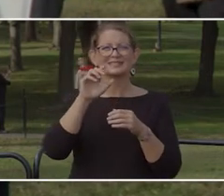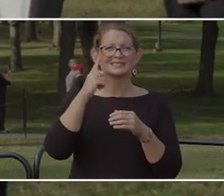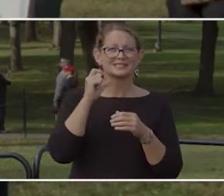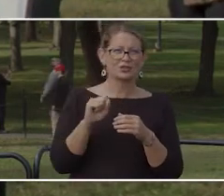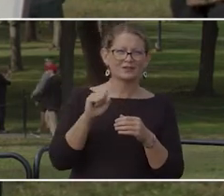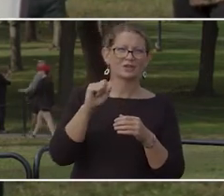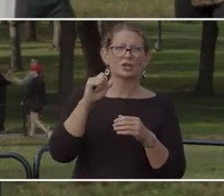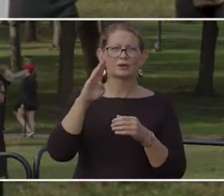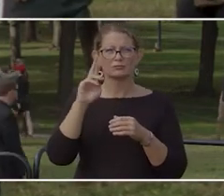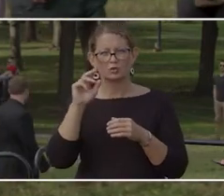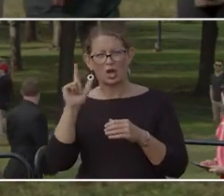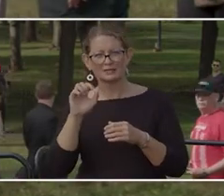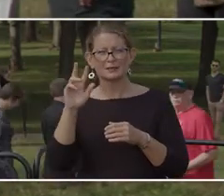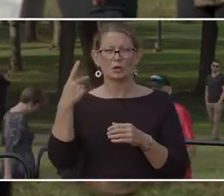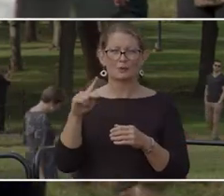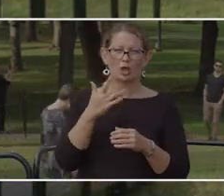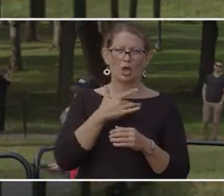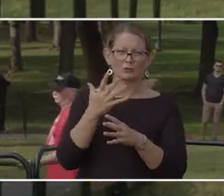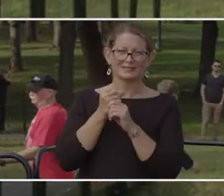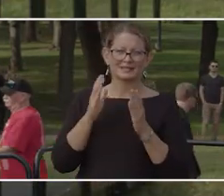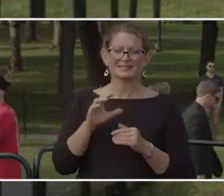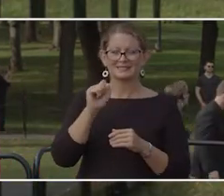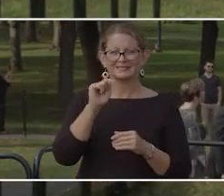Heart recipient, Steve Prince.